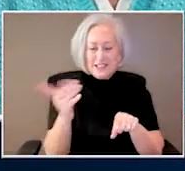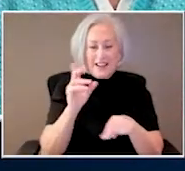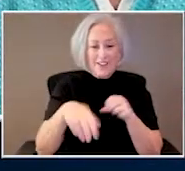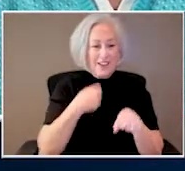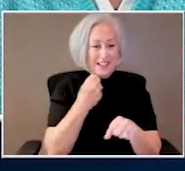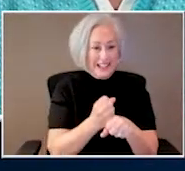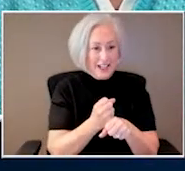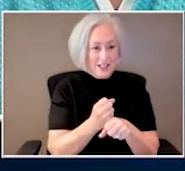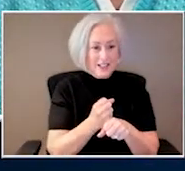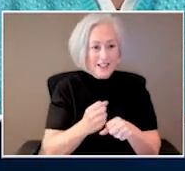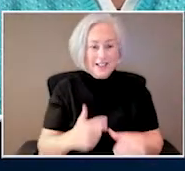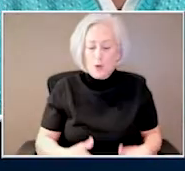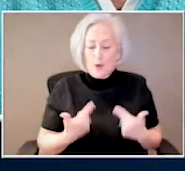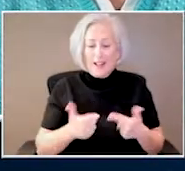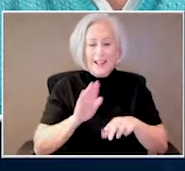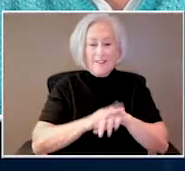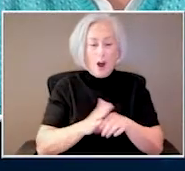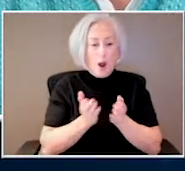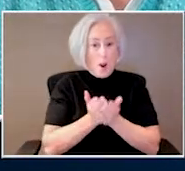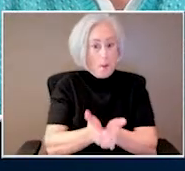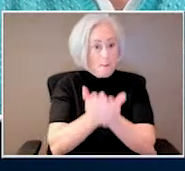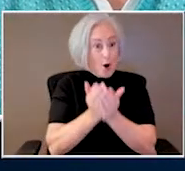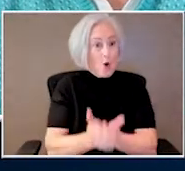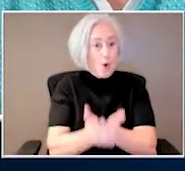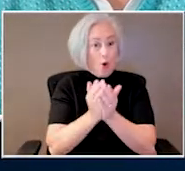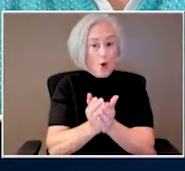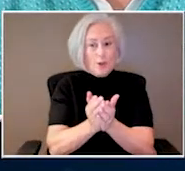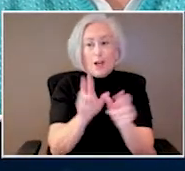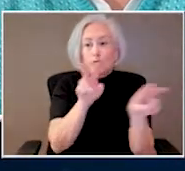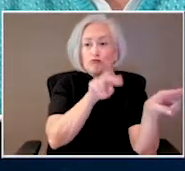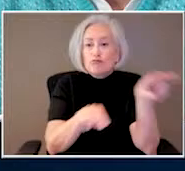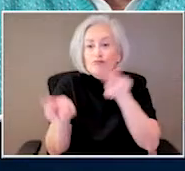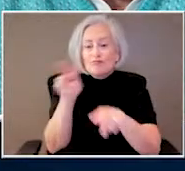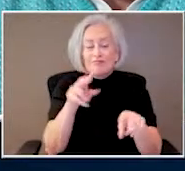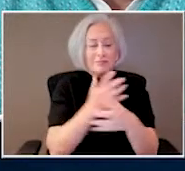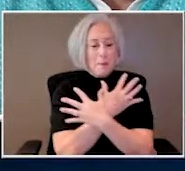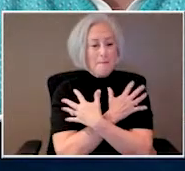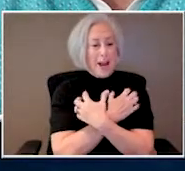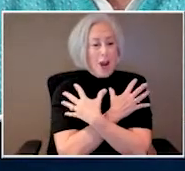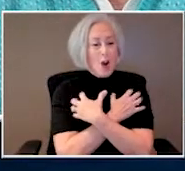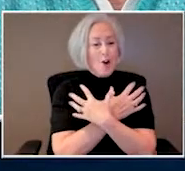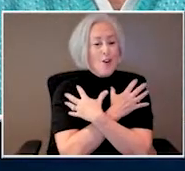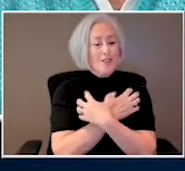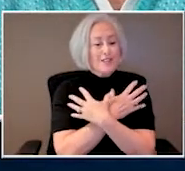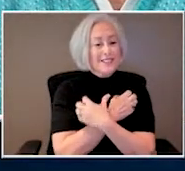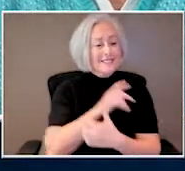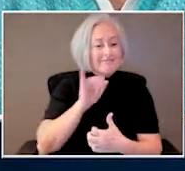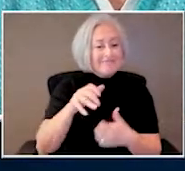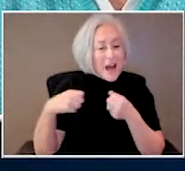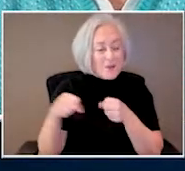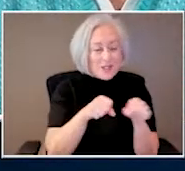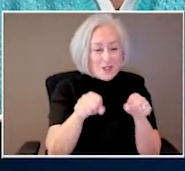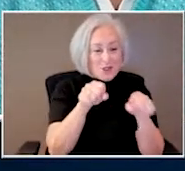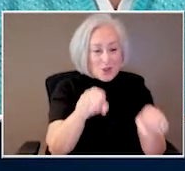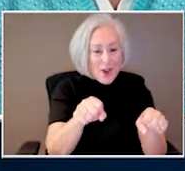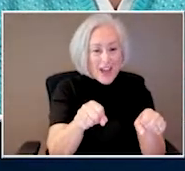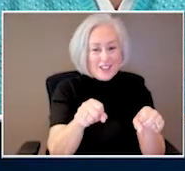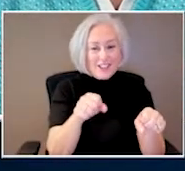on a boat and are with the bears. And so that was the strategy to get back for that